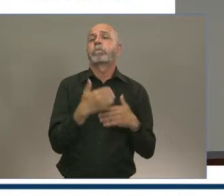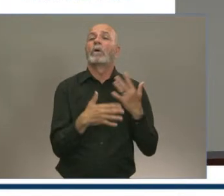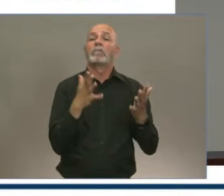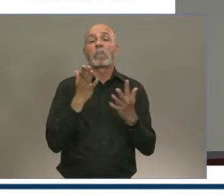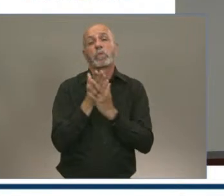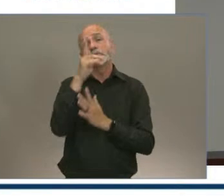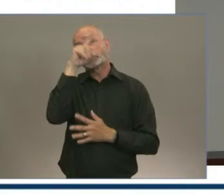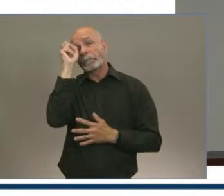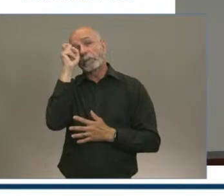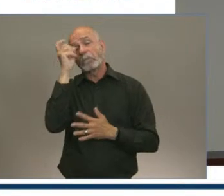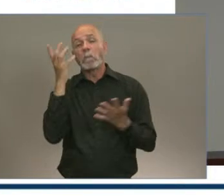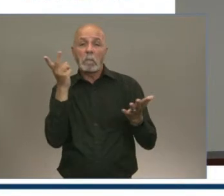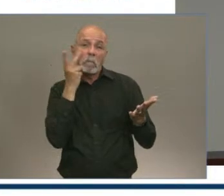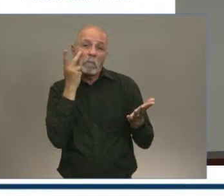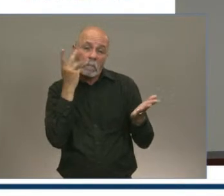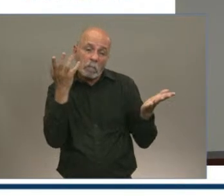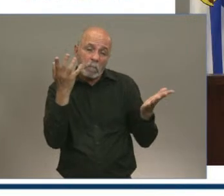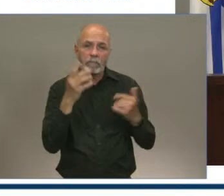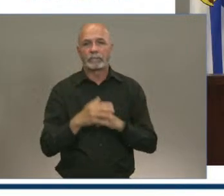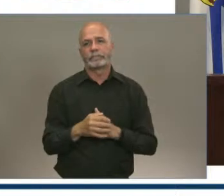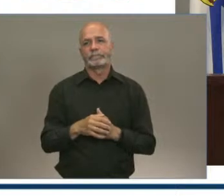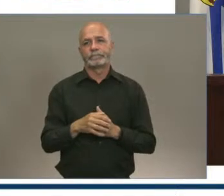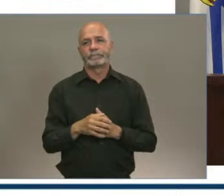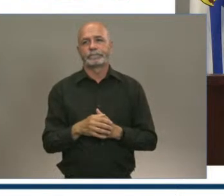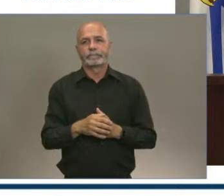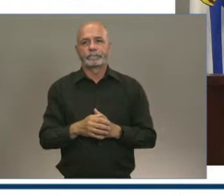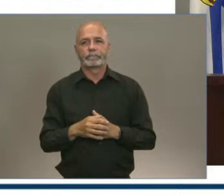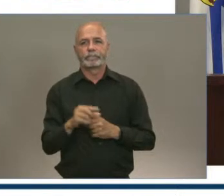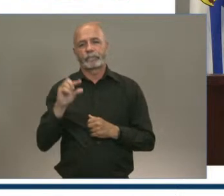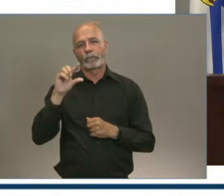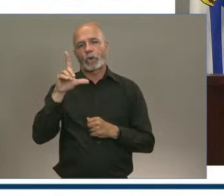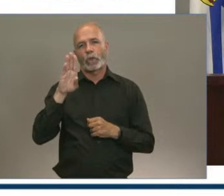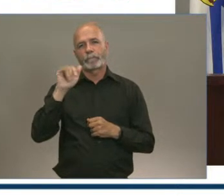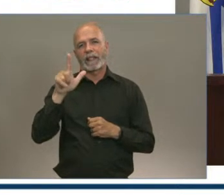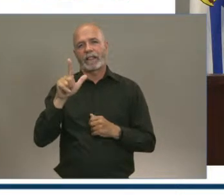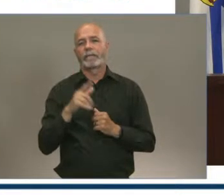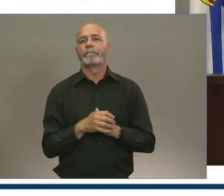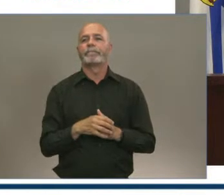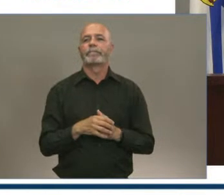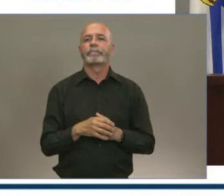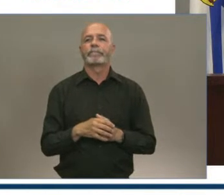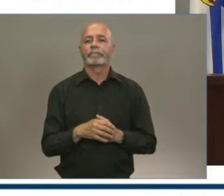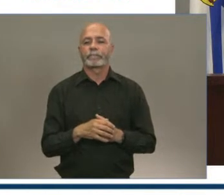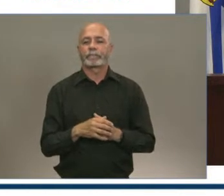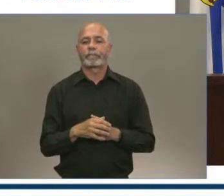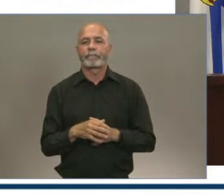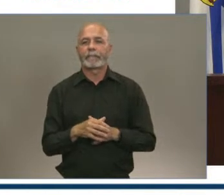COVID protocols. Next, we'll go to Global's Elizabeth McSheffrey. Go ahead, Elizabeth.